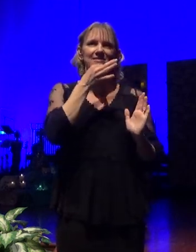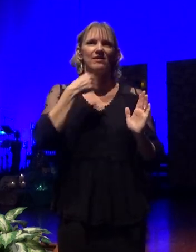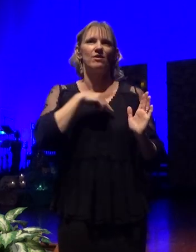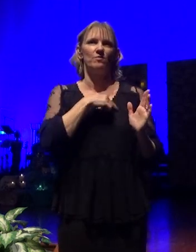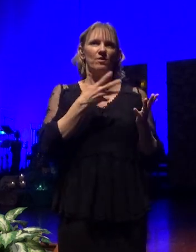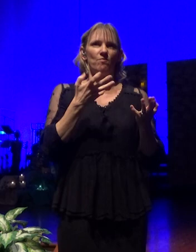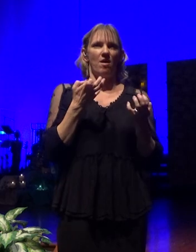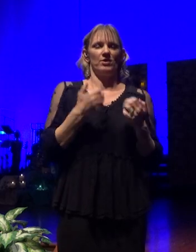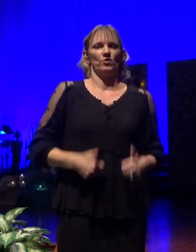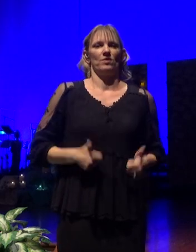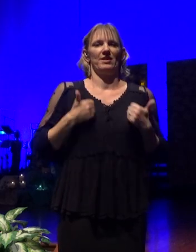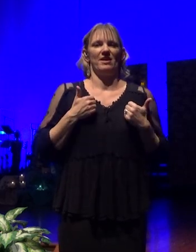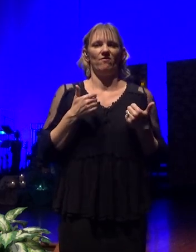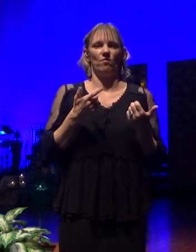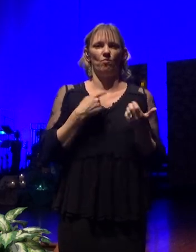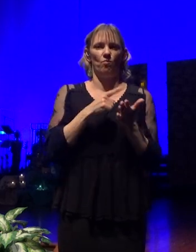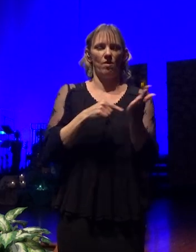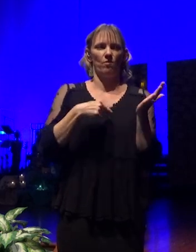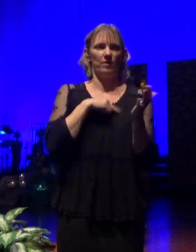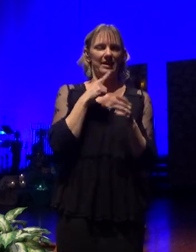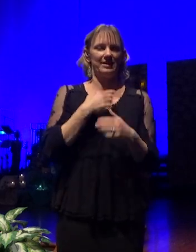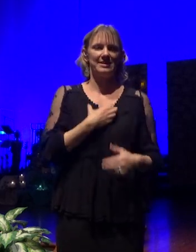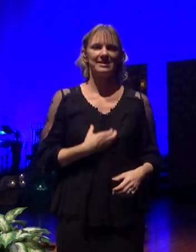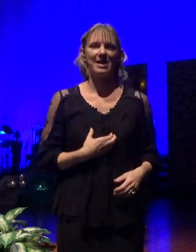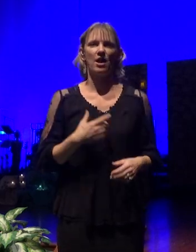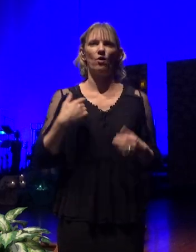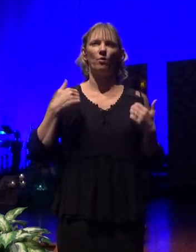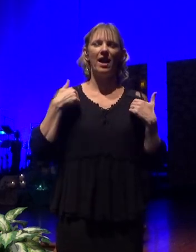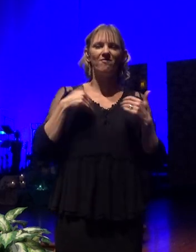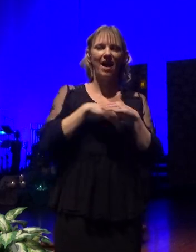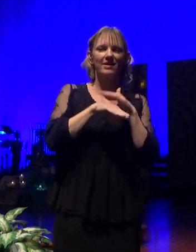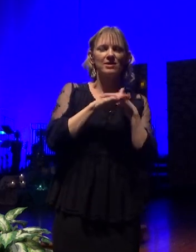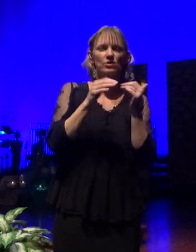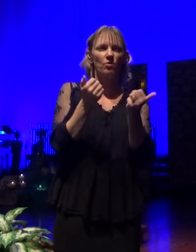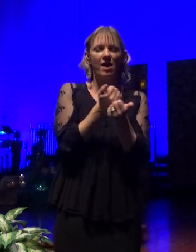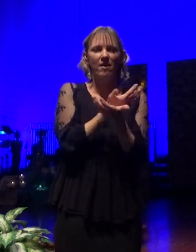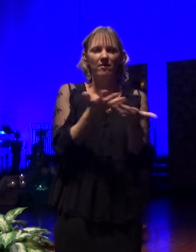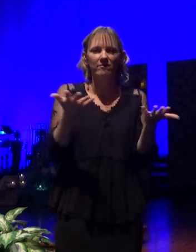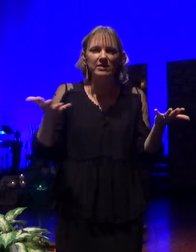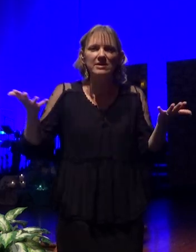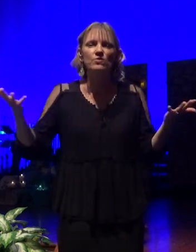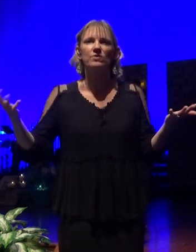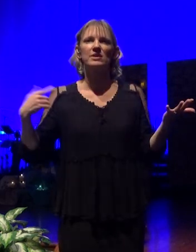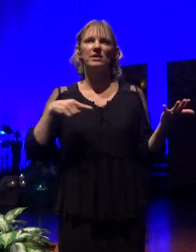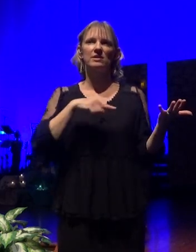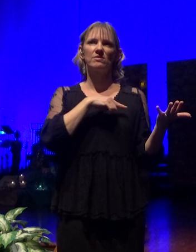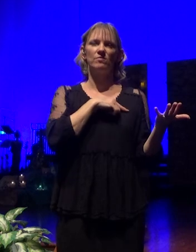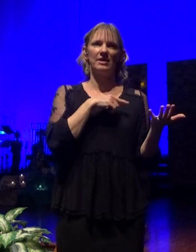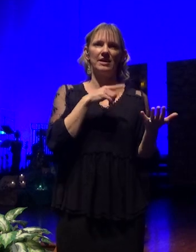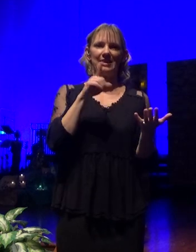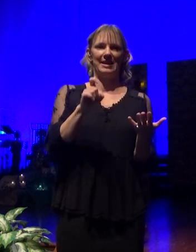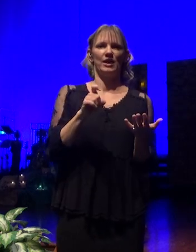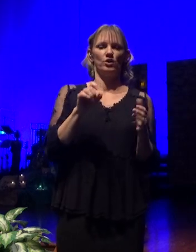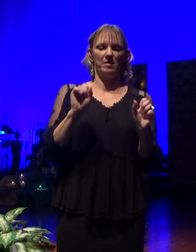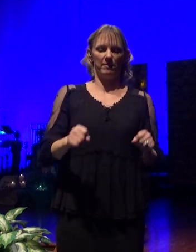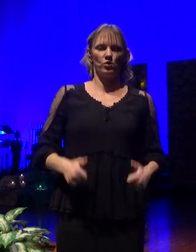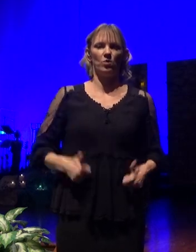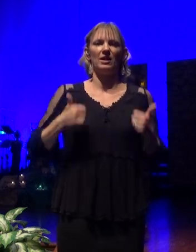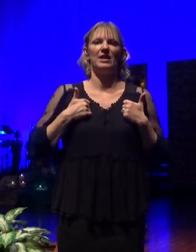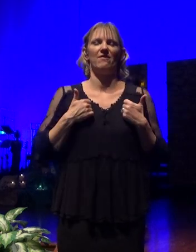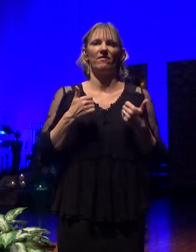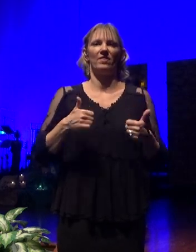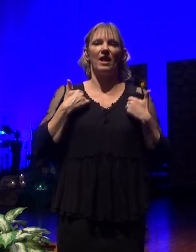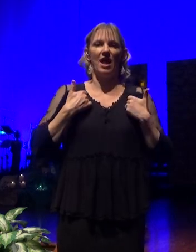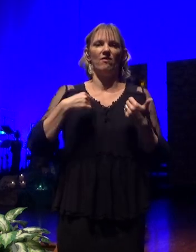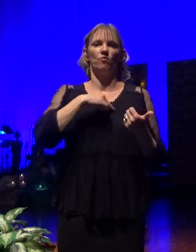We have access to all the resources that are necessary to live the life we need to live. We just